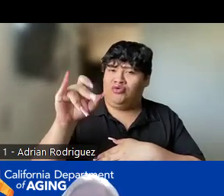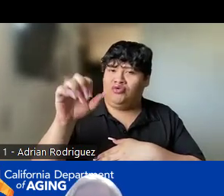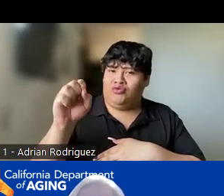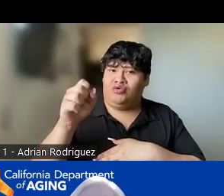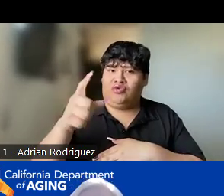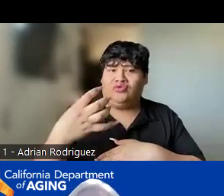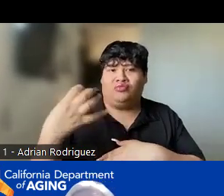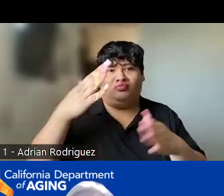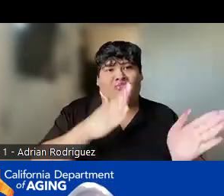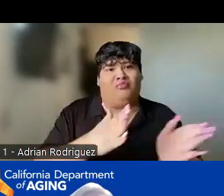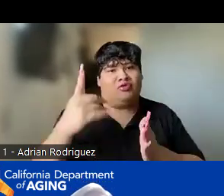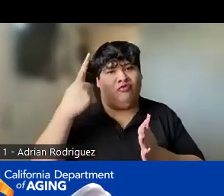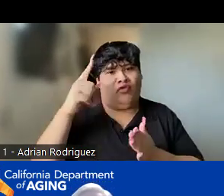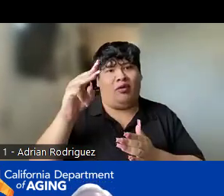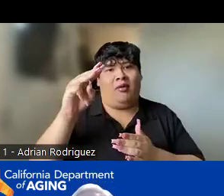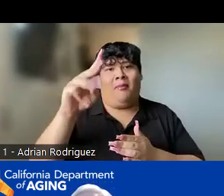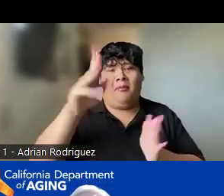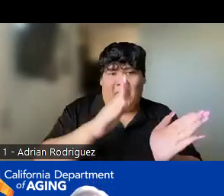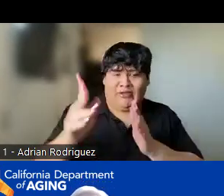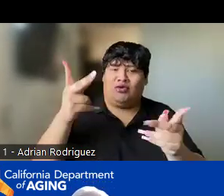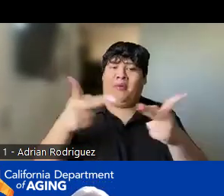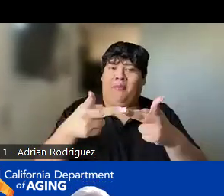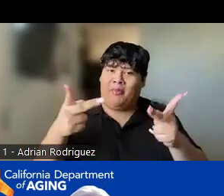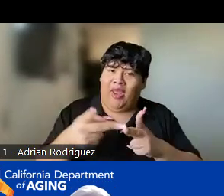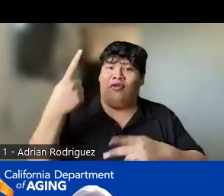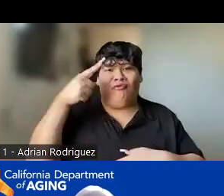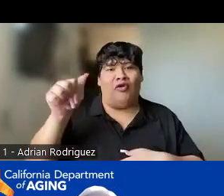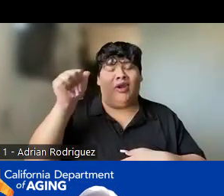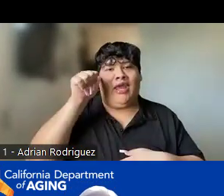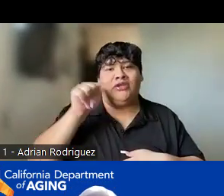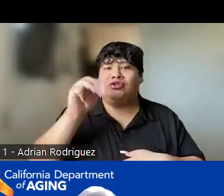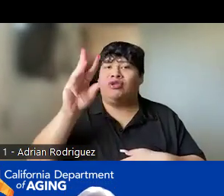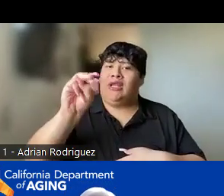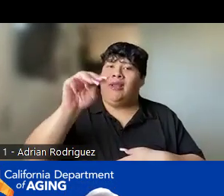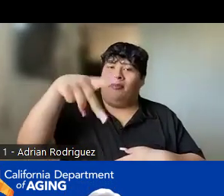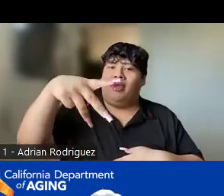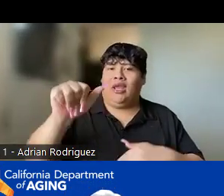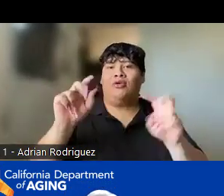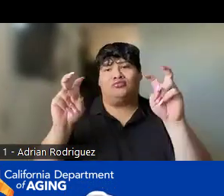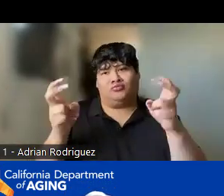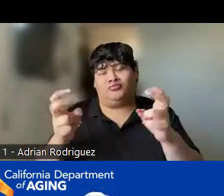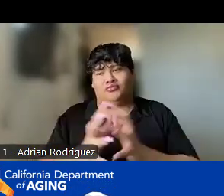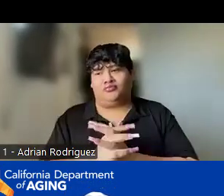for Aging, MPA, at the California Department of Aging, or CDA.